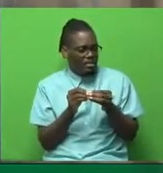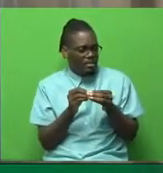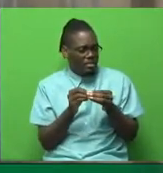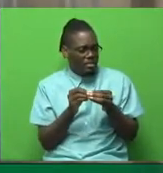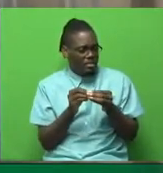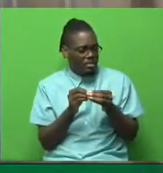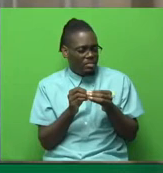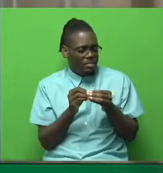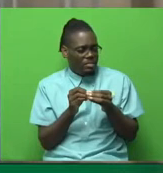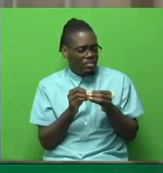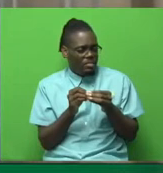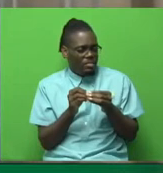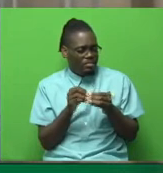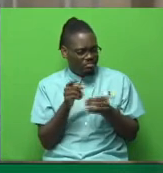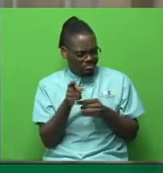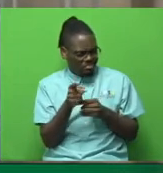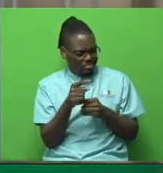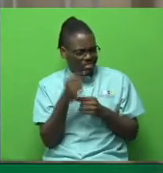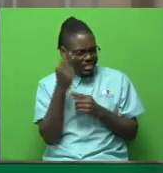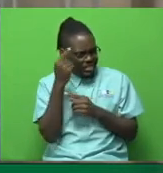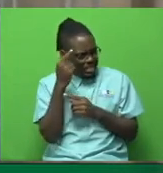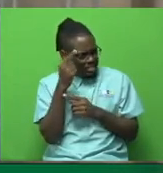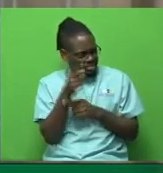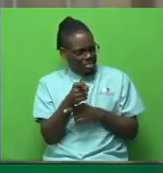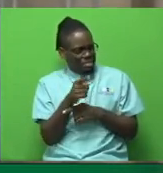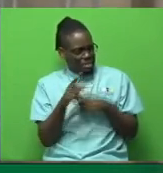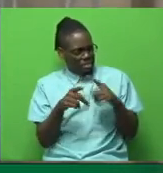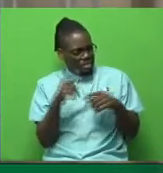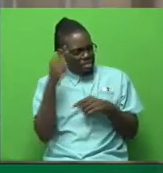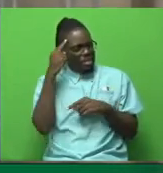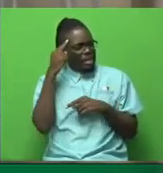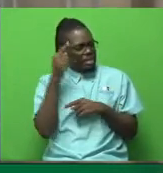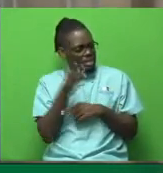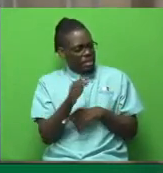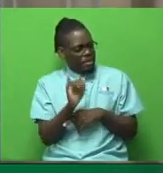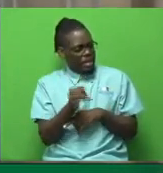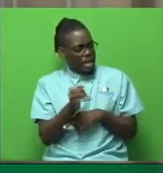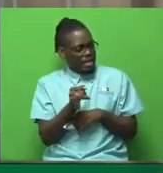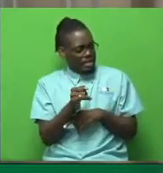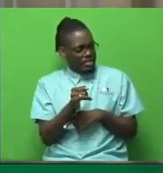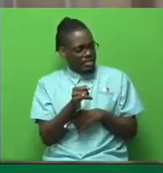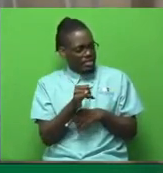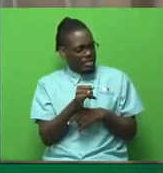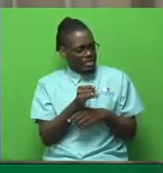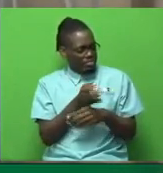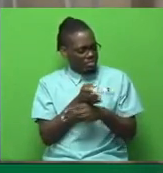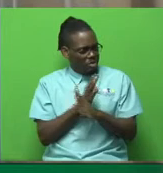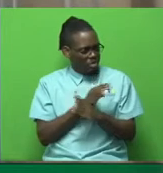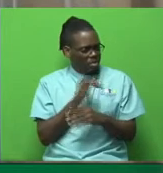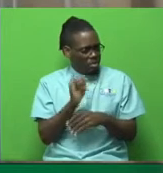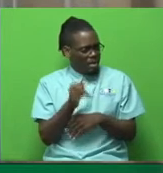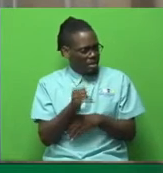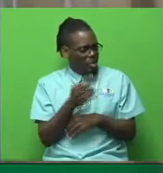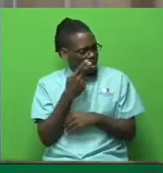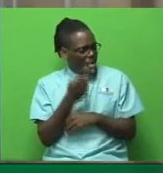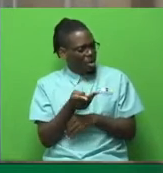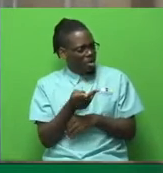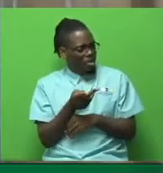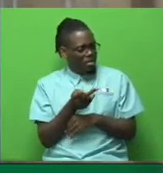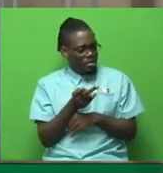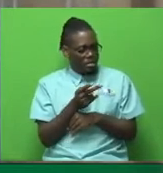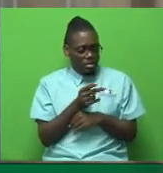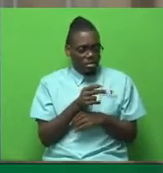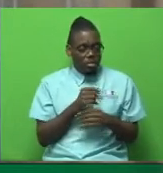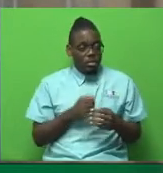borrow a little bit upwards of 30 billionaires Madam speaker we have indicated that you're not believe that the opposition as indicated before